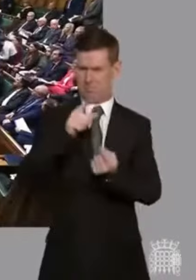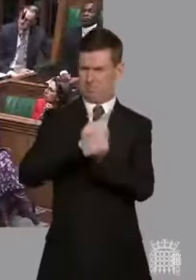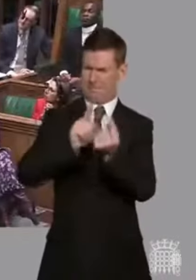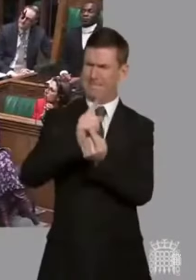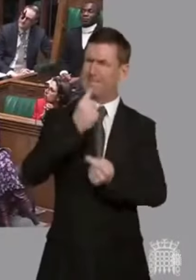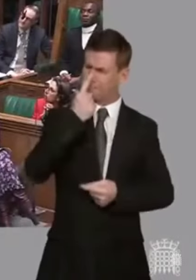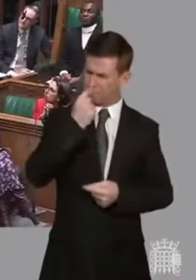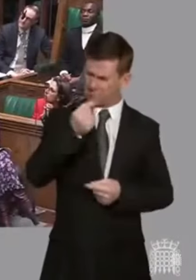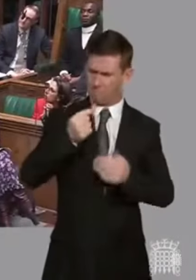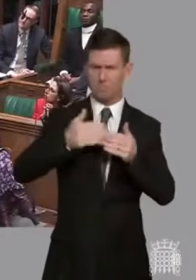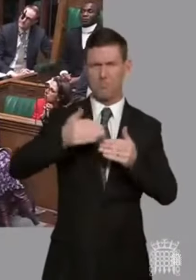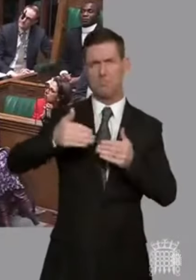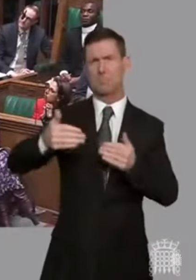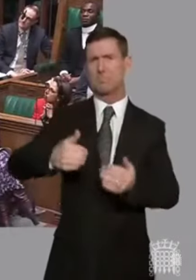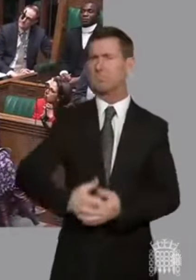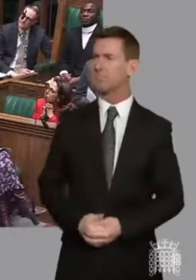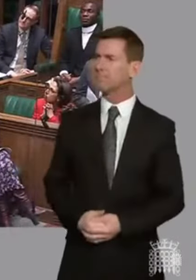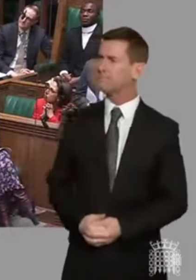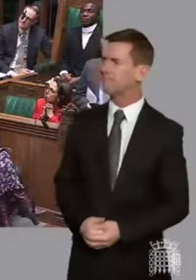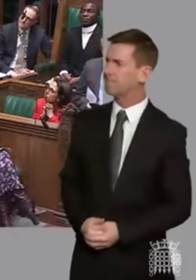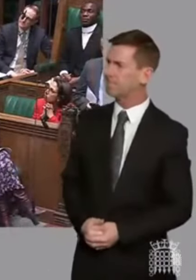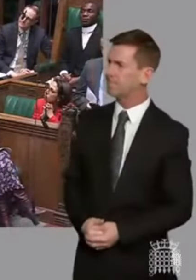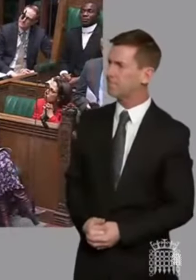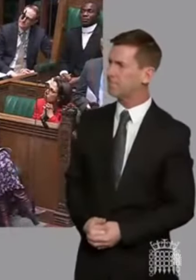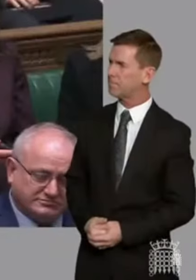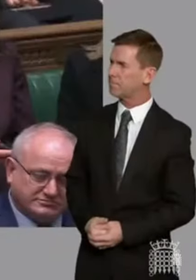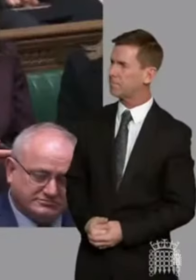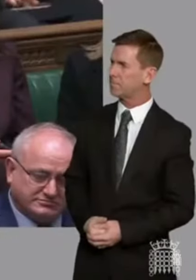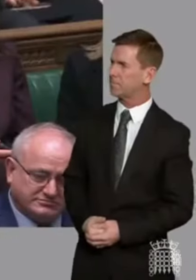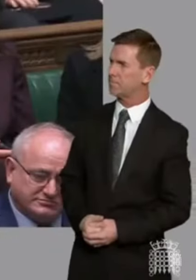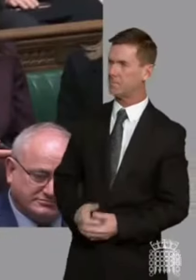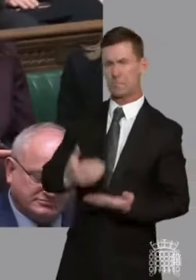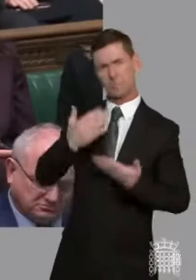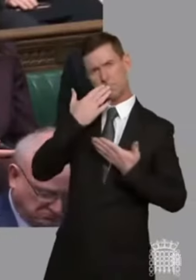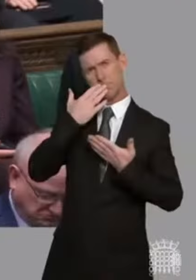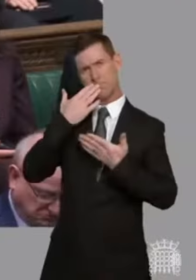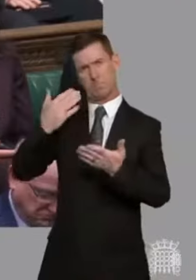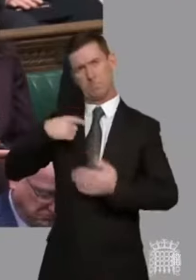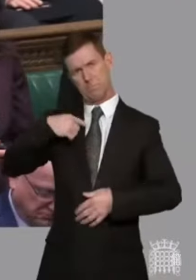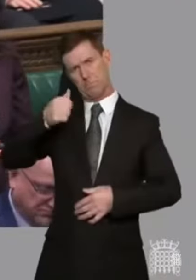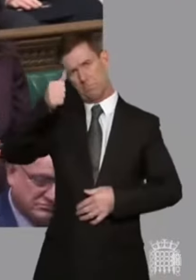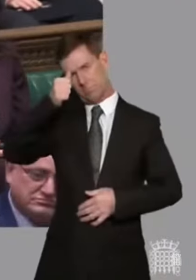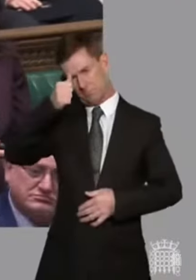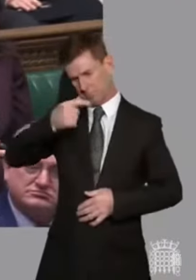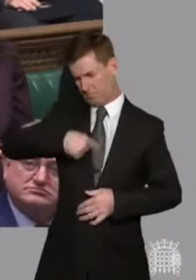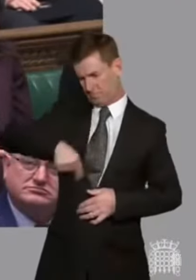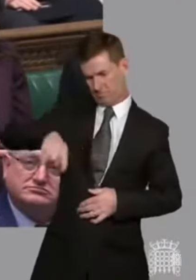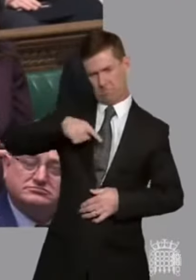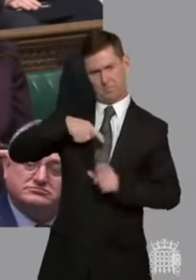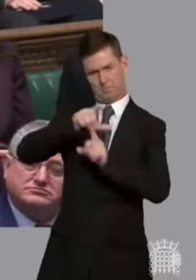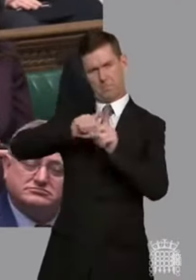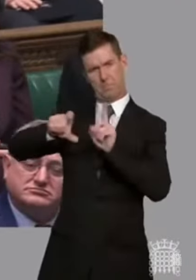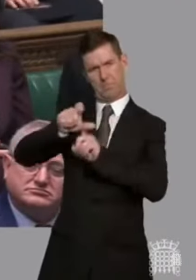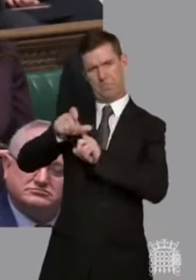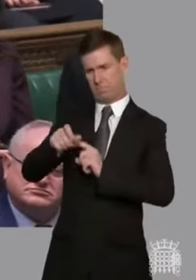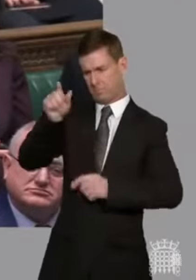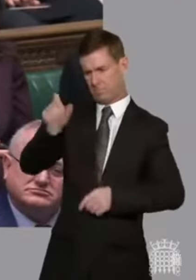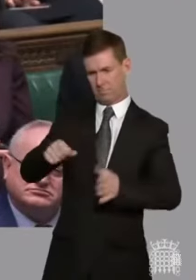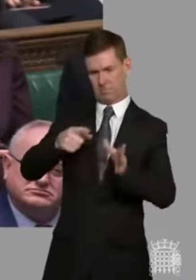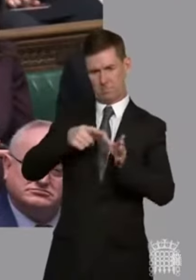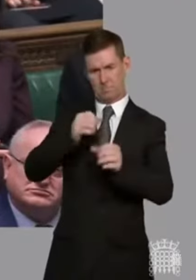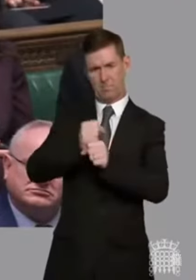Agnes lives in my Bicester and Woodstock constituency. In 2019, when she was 9, she was referred by her GP to Child and Adolescent Mental